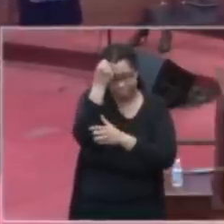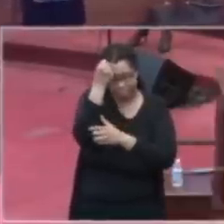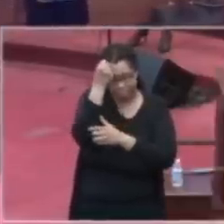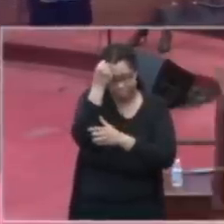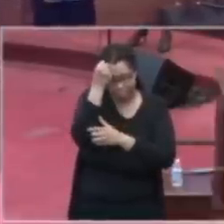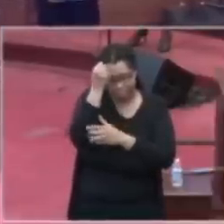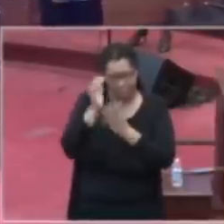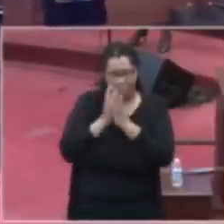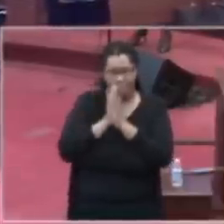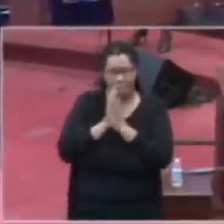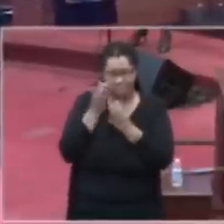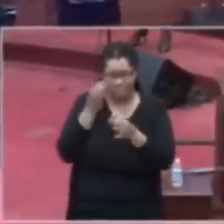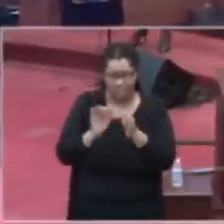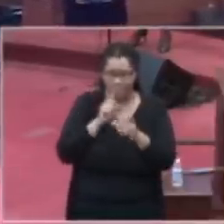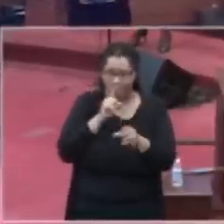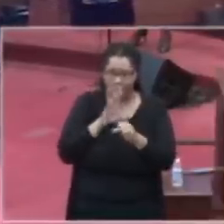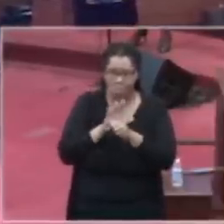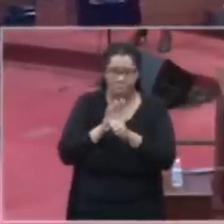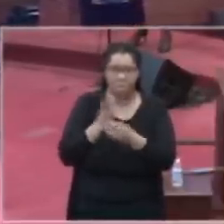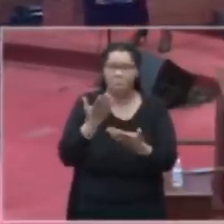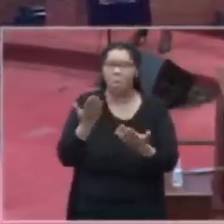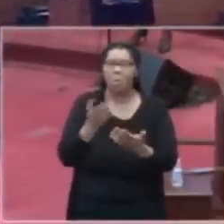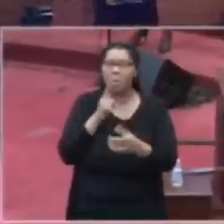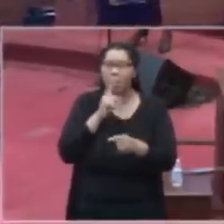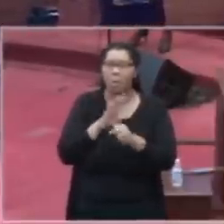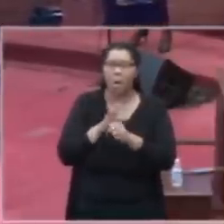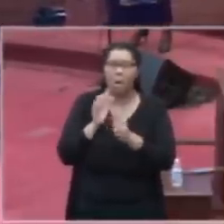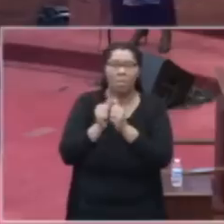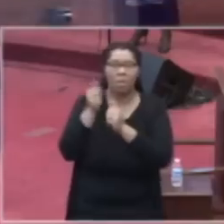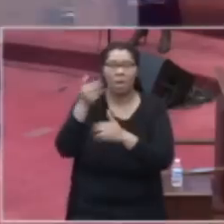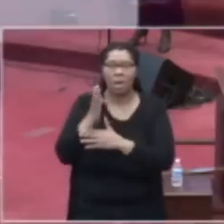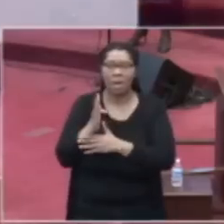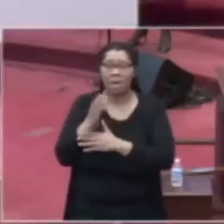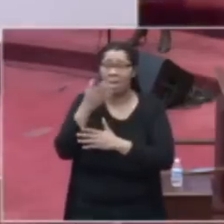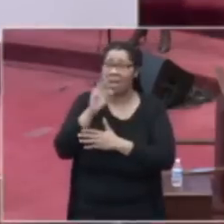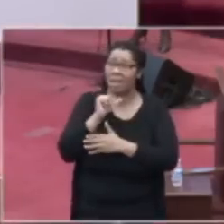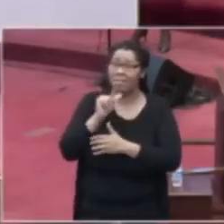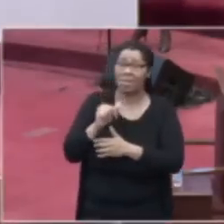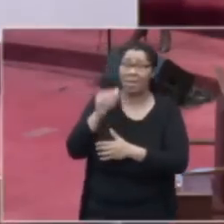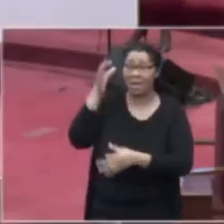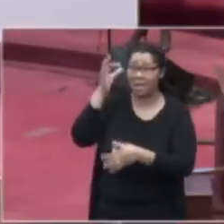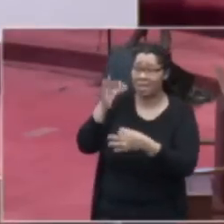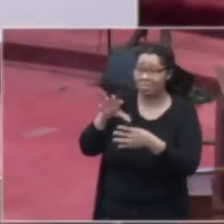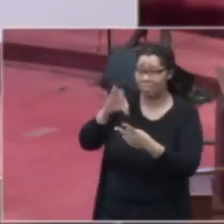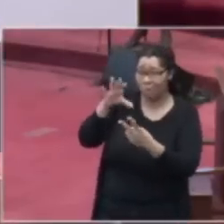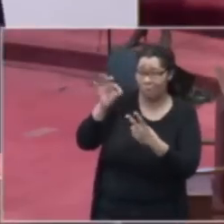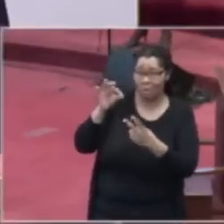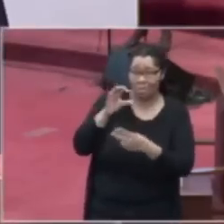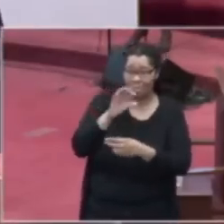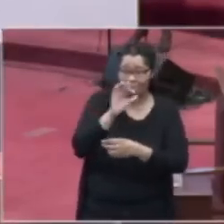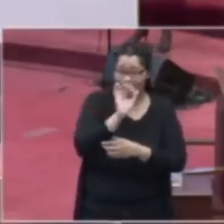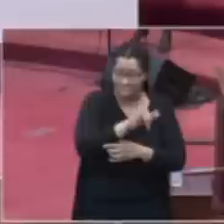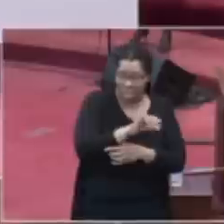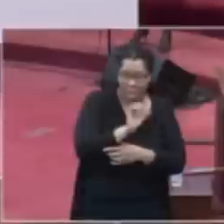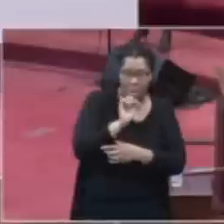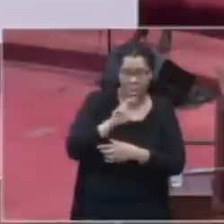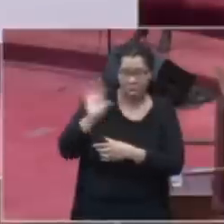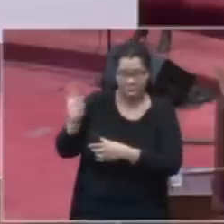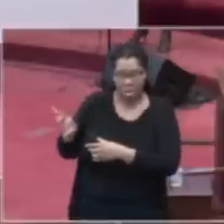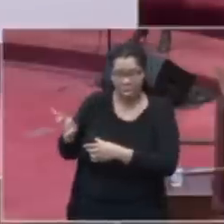I want you simply to make a covenant, and here's the covenant I want you to make with God. God, I'm not making a choice between this and that. I'm making a choice for